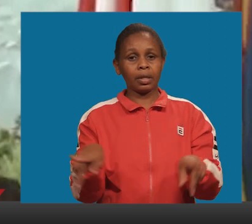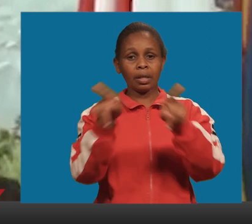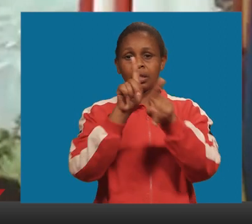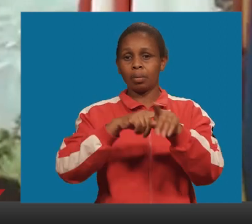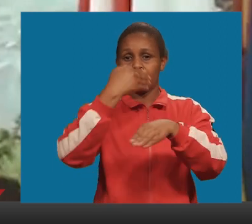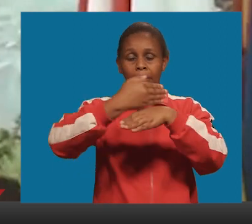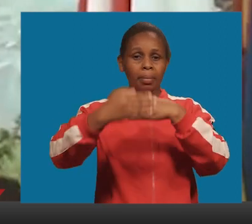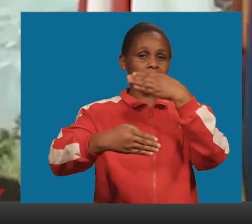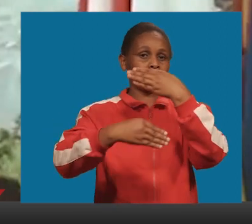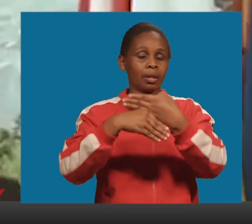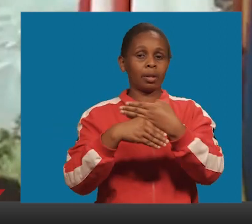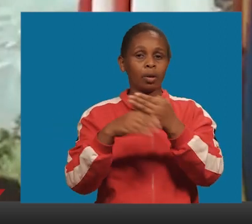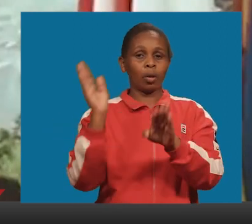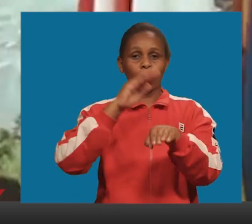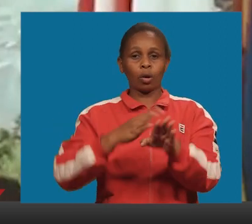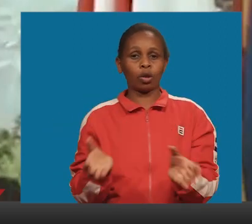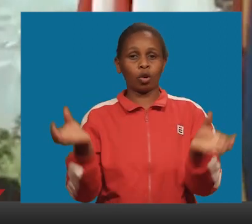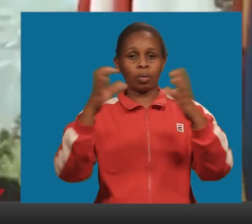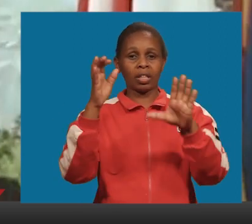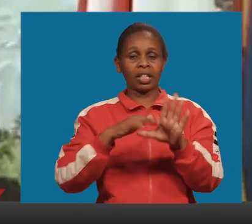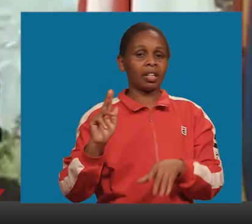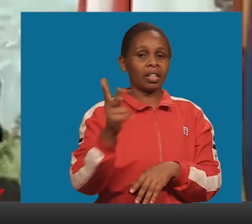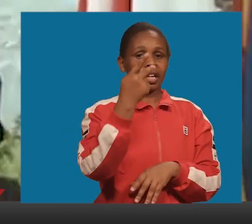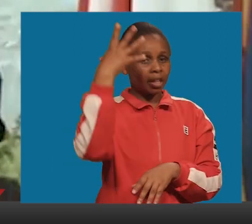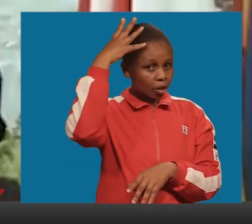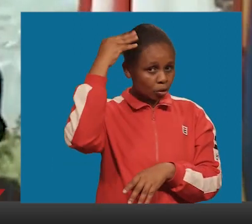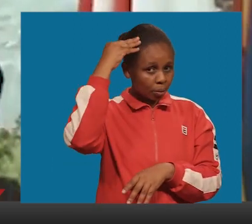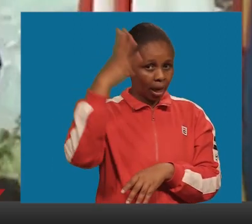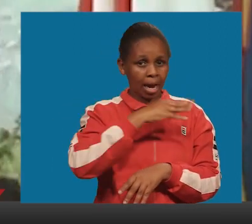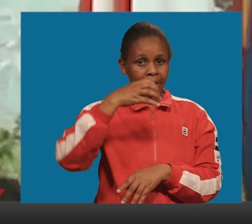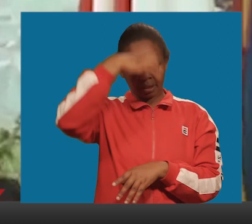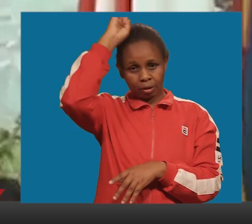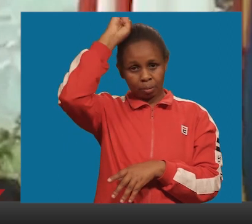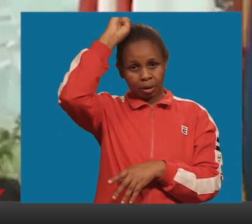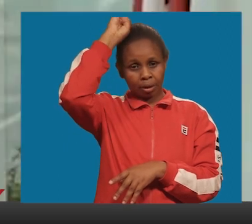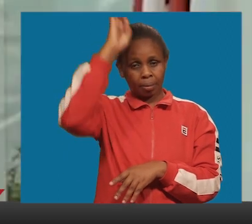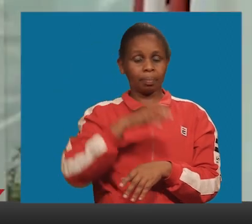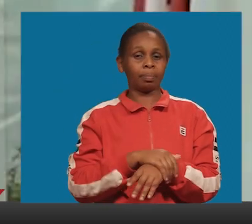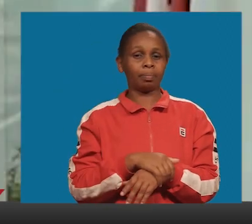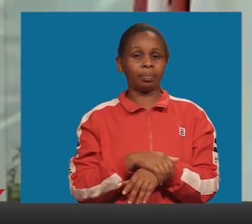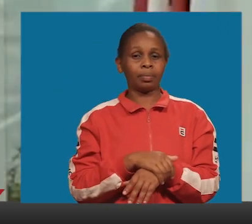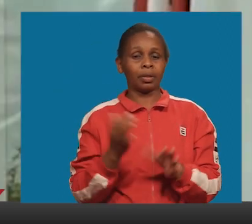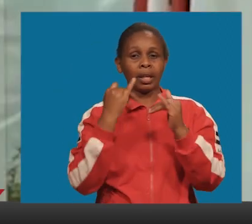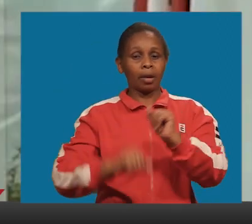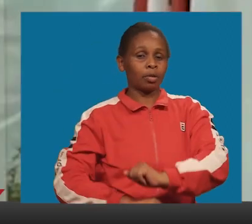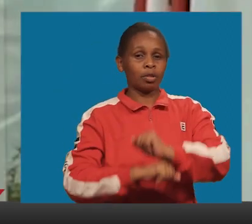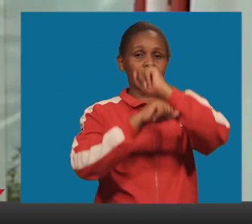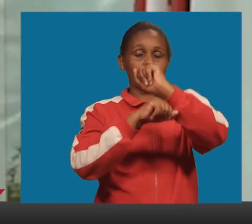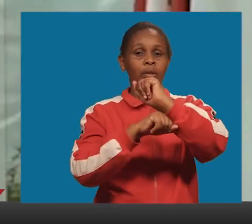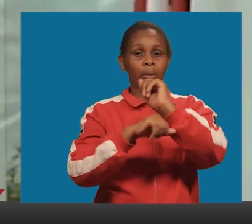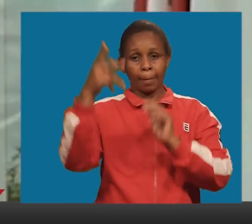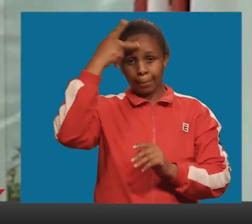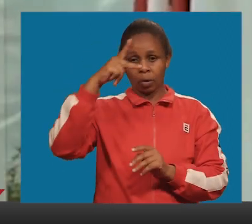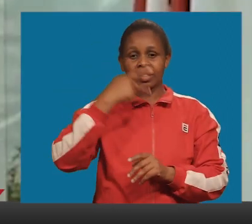stability, and building resilience of community along Kenya, Somalia, and Ethiopia. This program will support